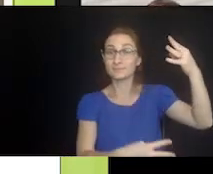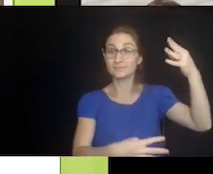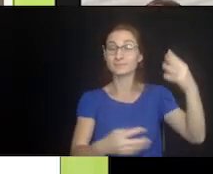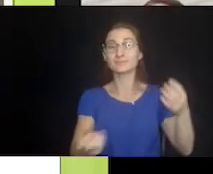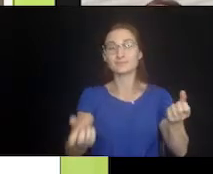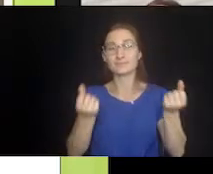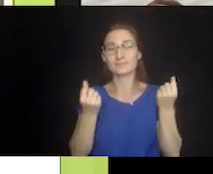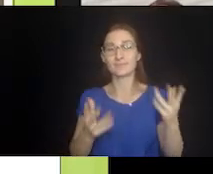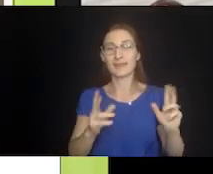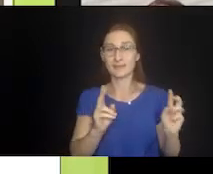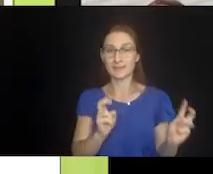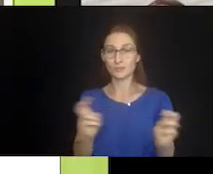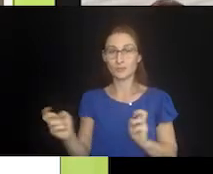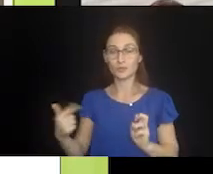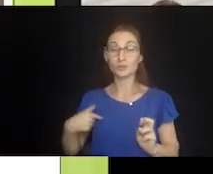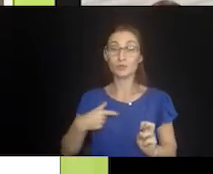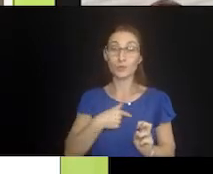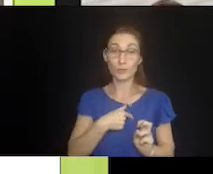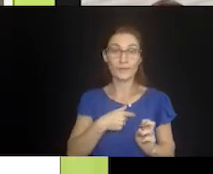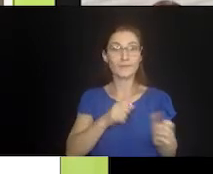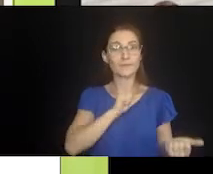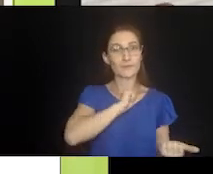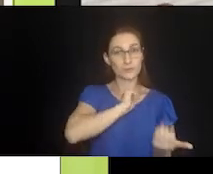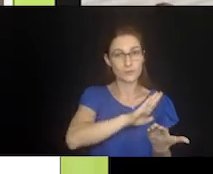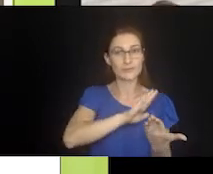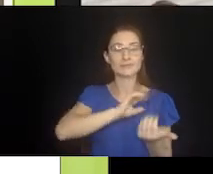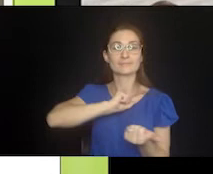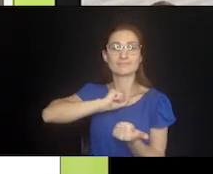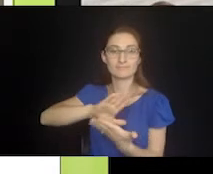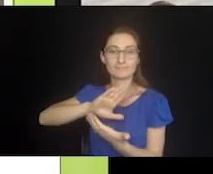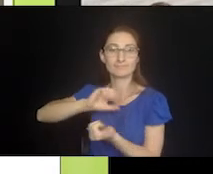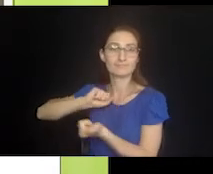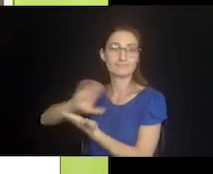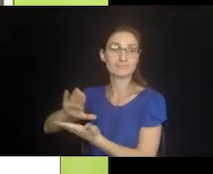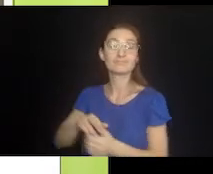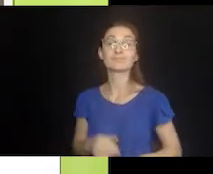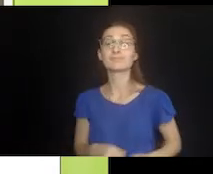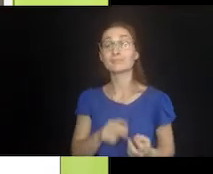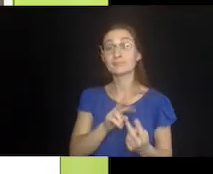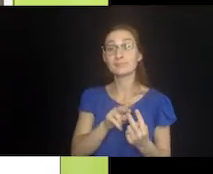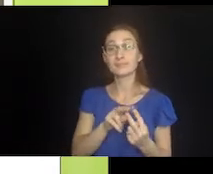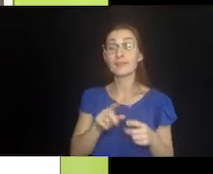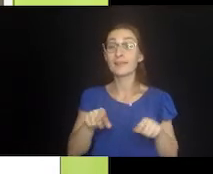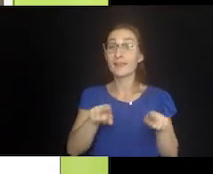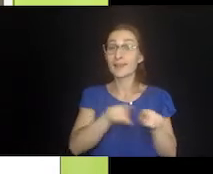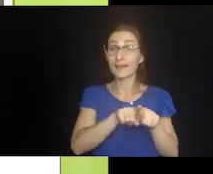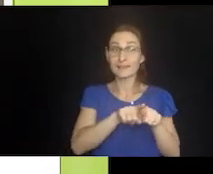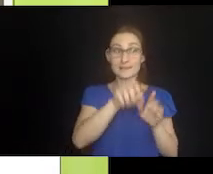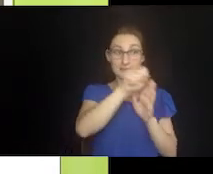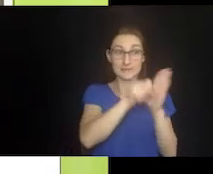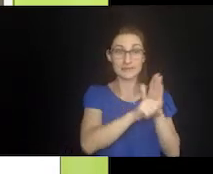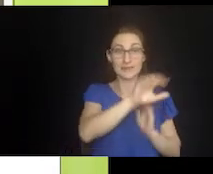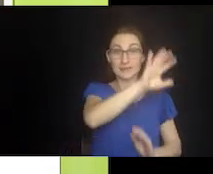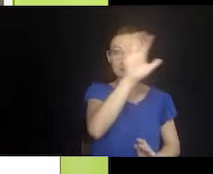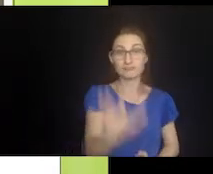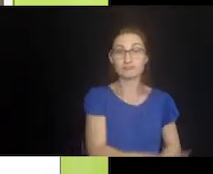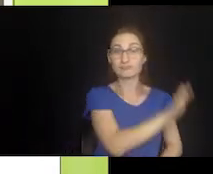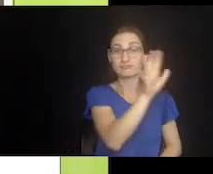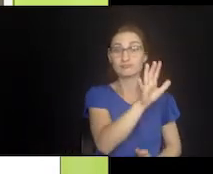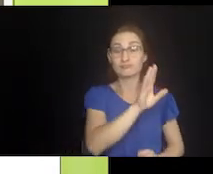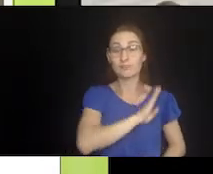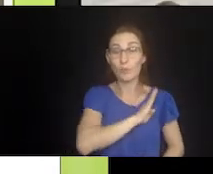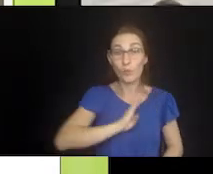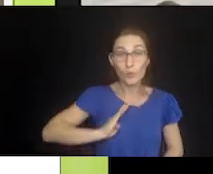So these are the issues that we've addressed either as